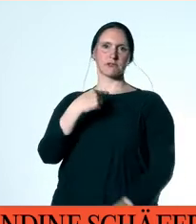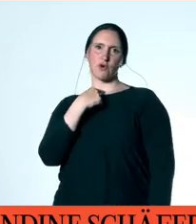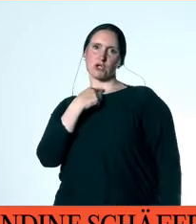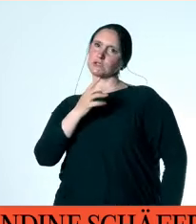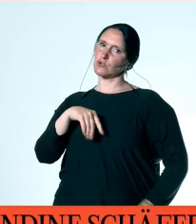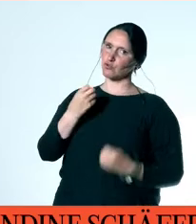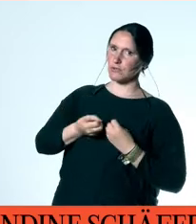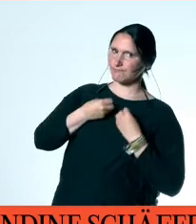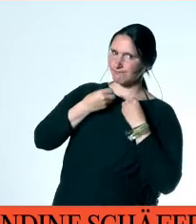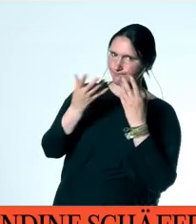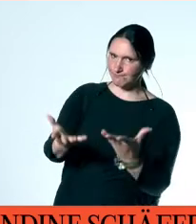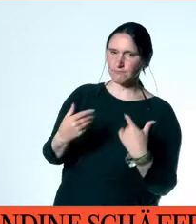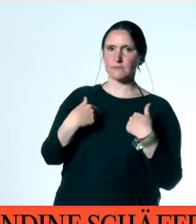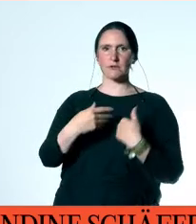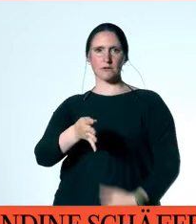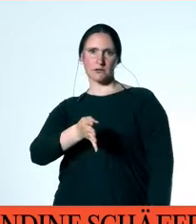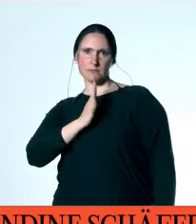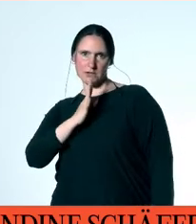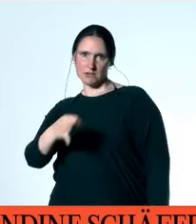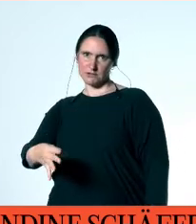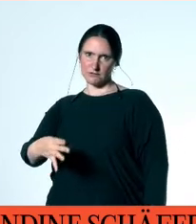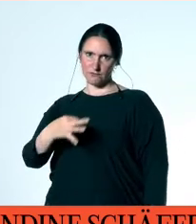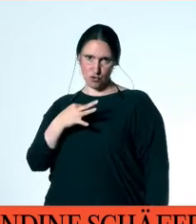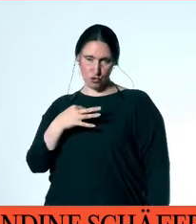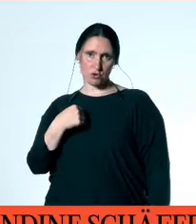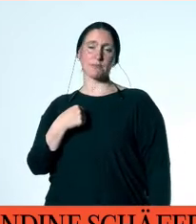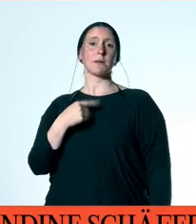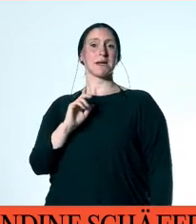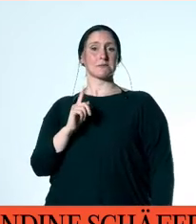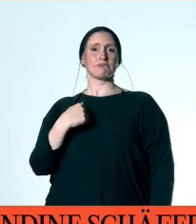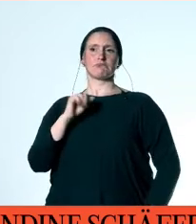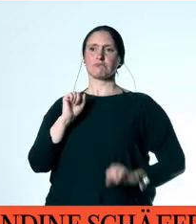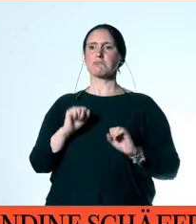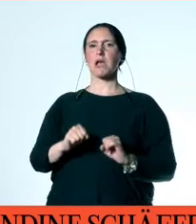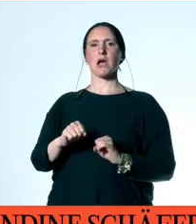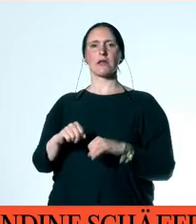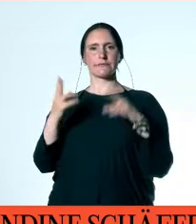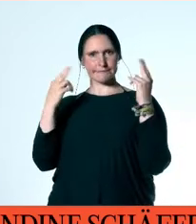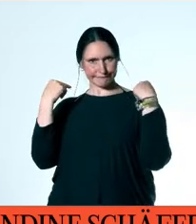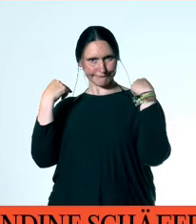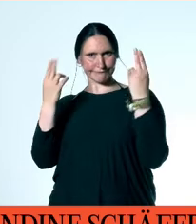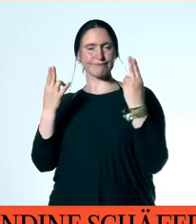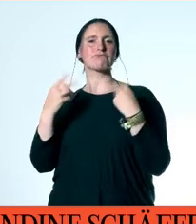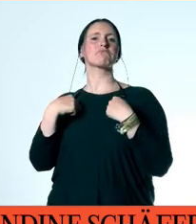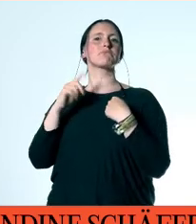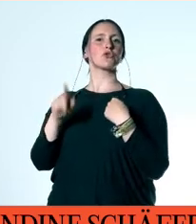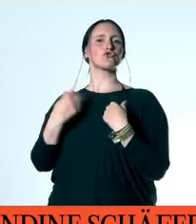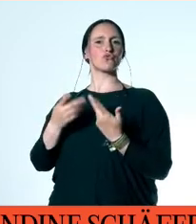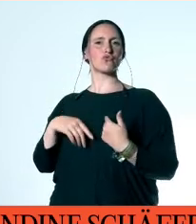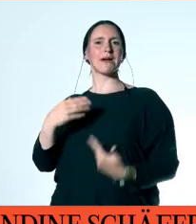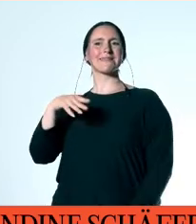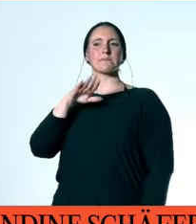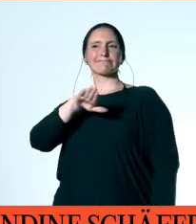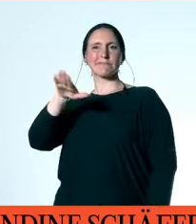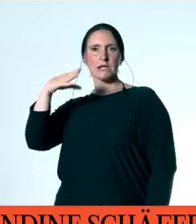we can only speak for ourselves, and we can't speak to everyone's lived experience. And I think that's